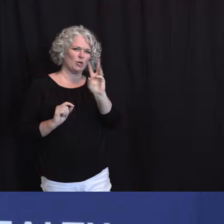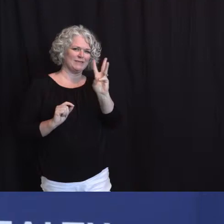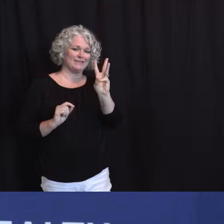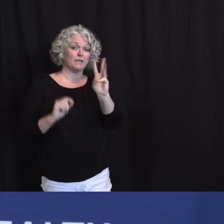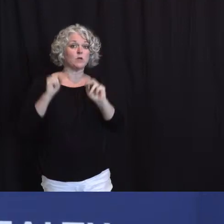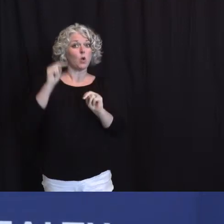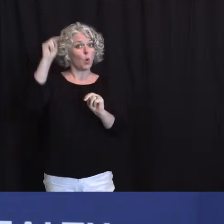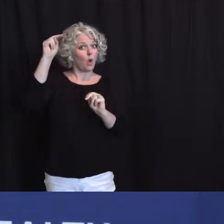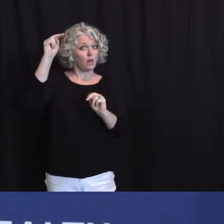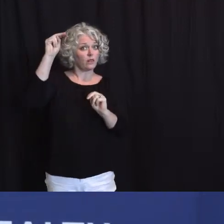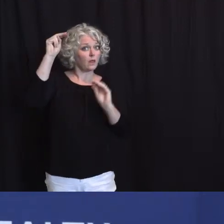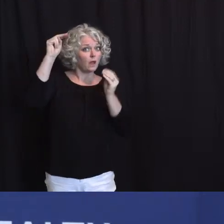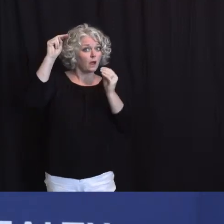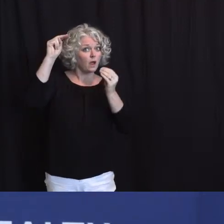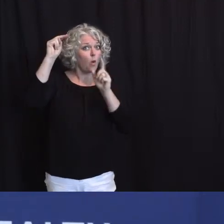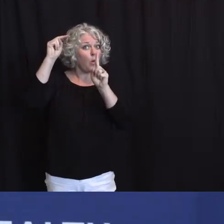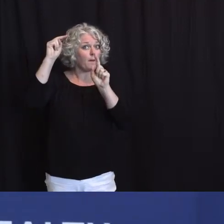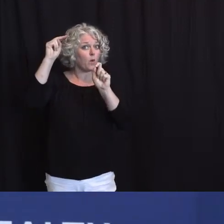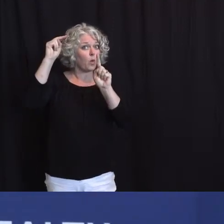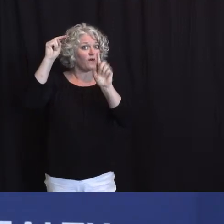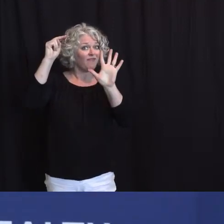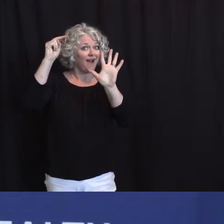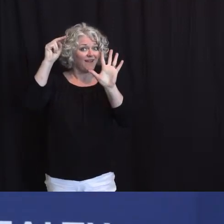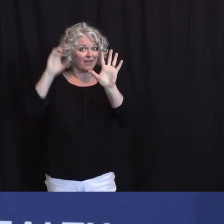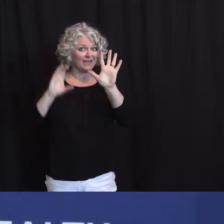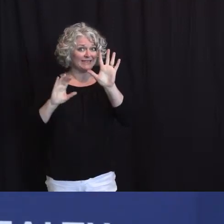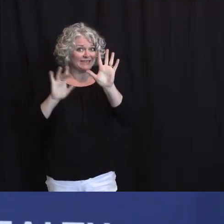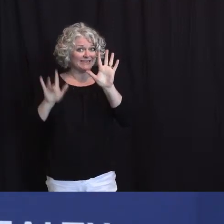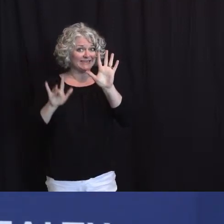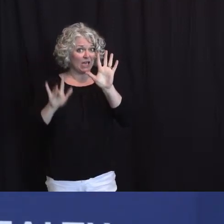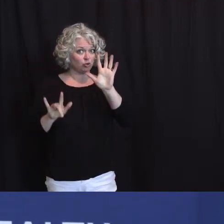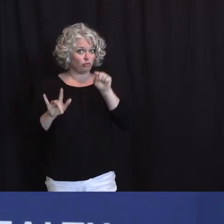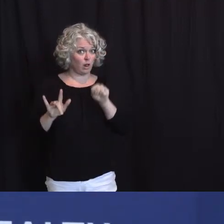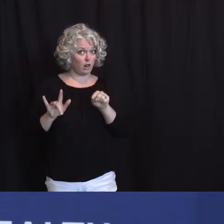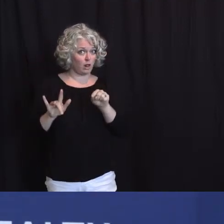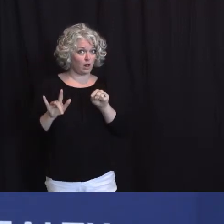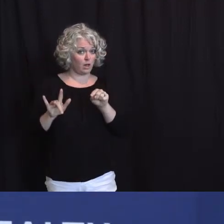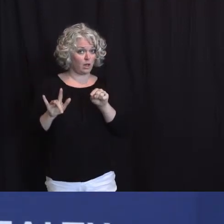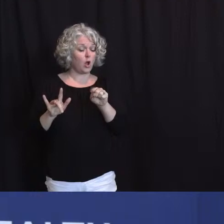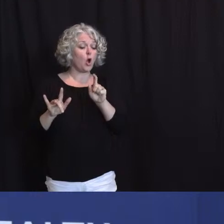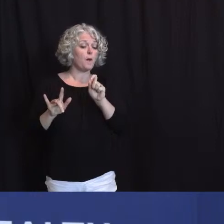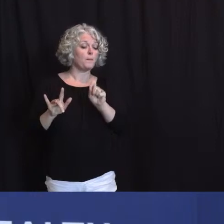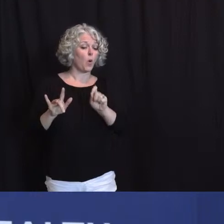northern part of the state reports 1.15. Central part of the state,